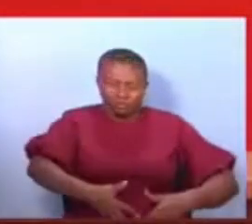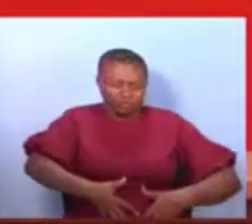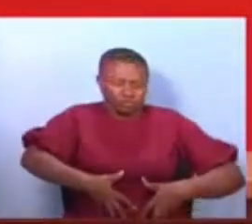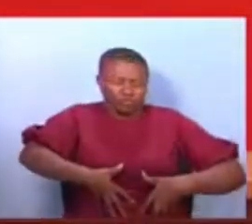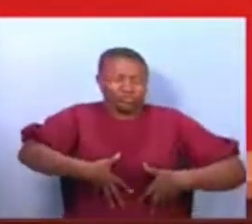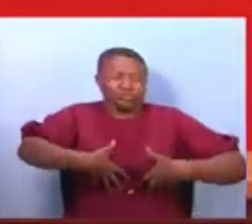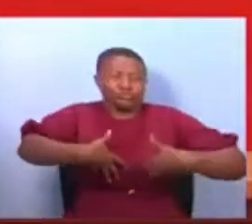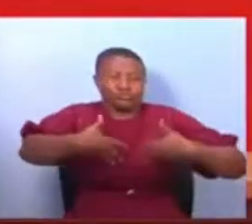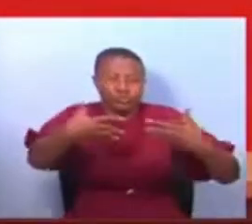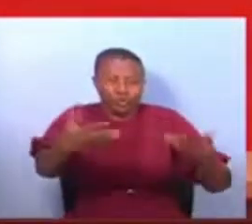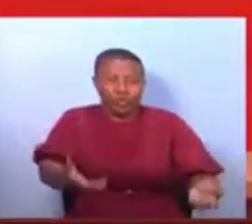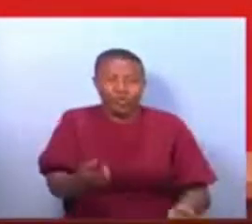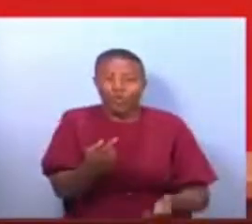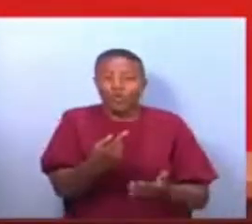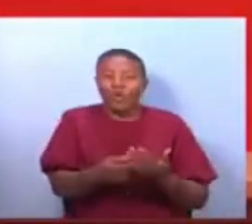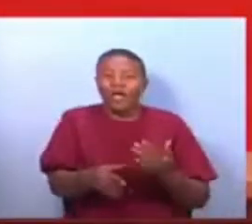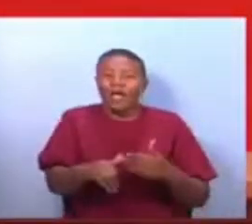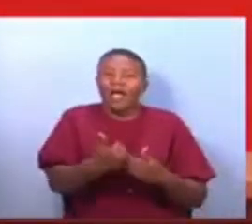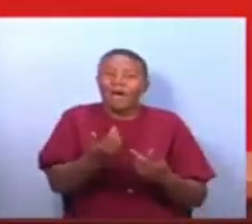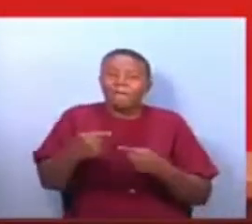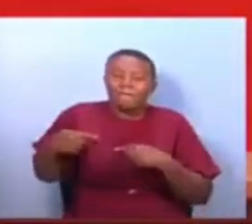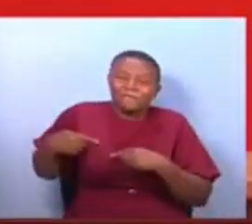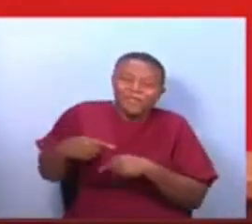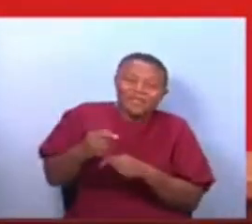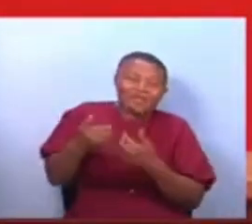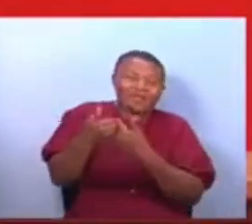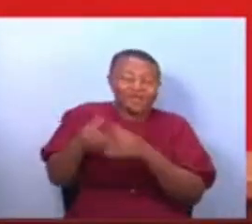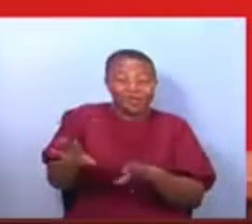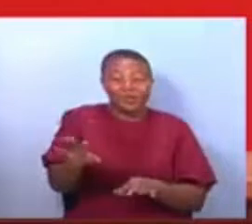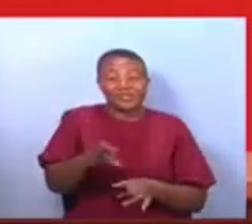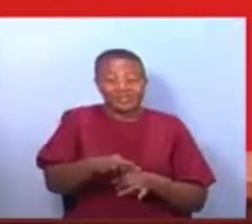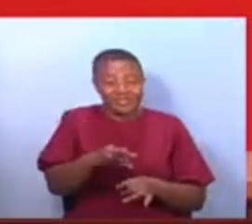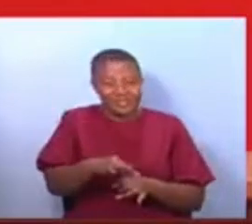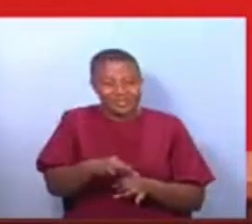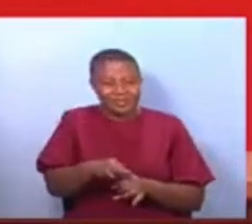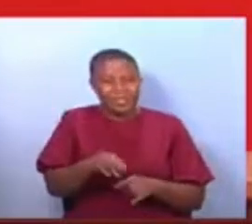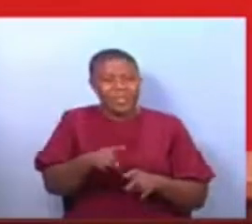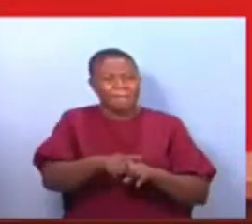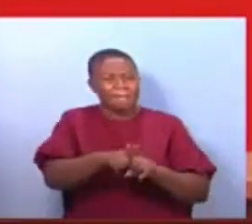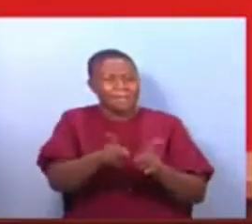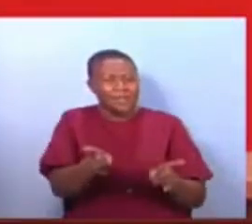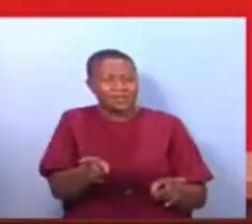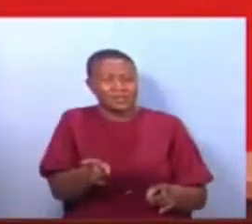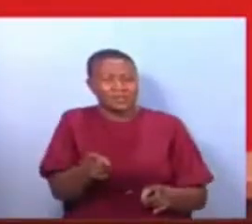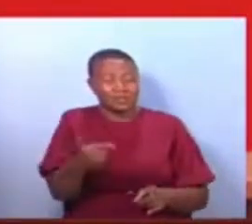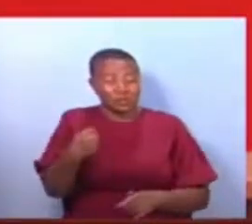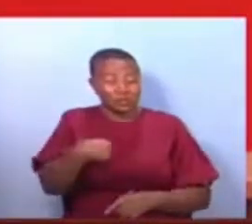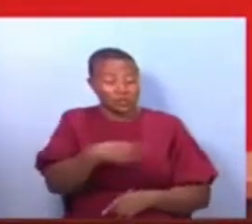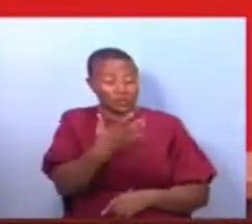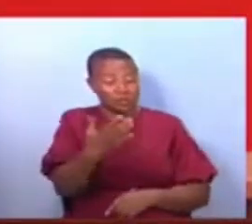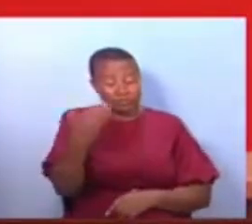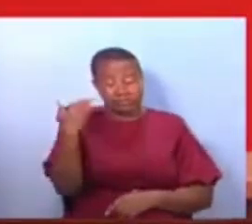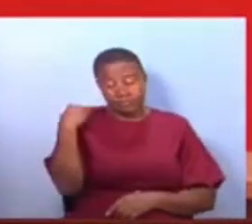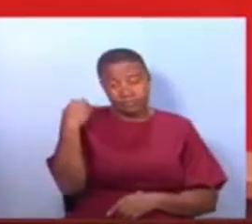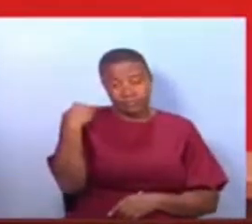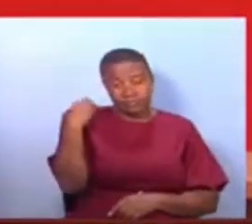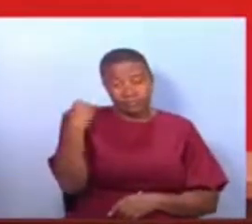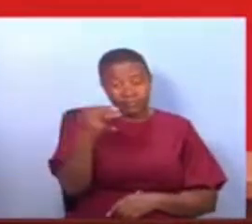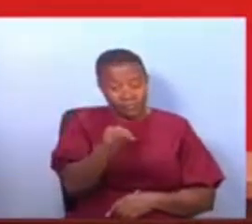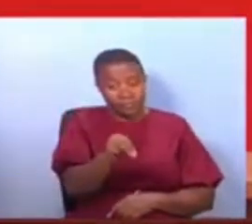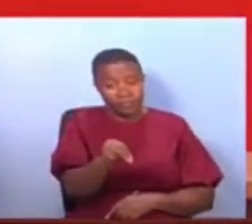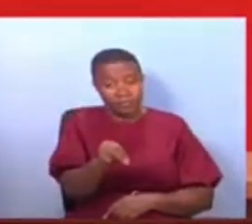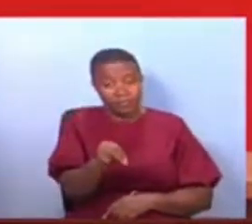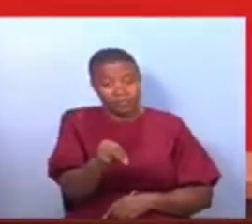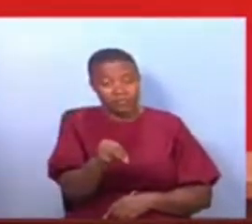of losing. But we want to remind him that his